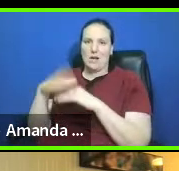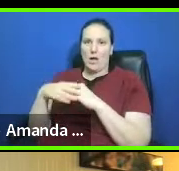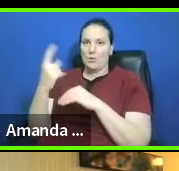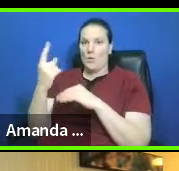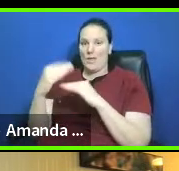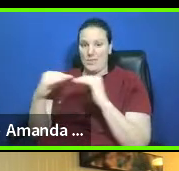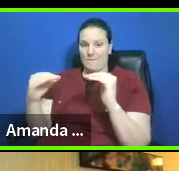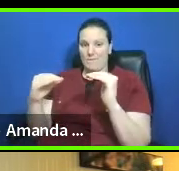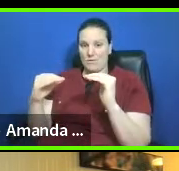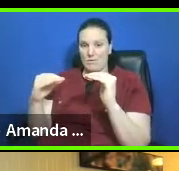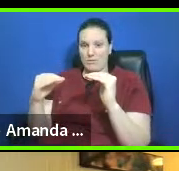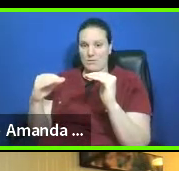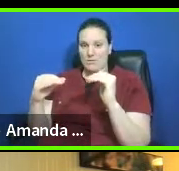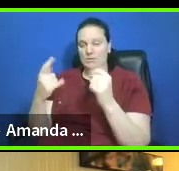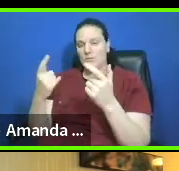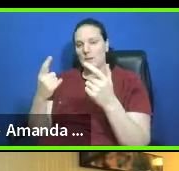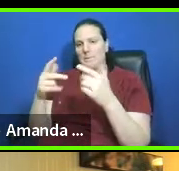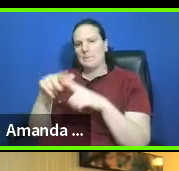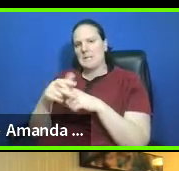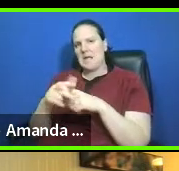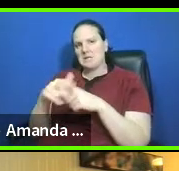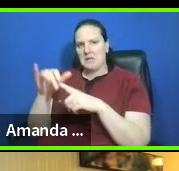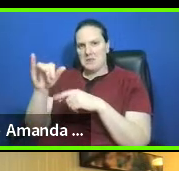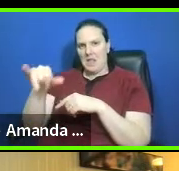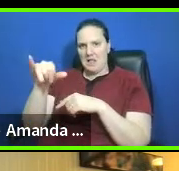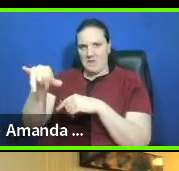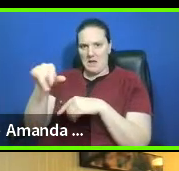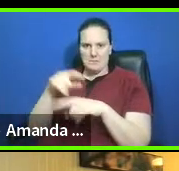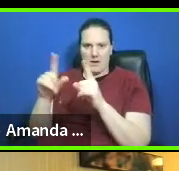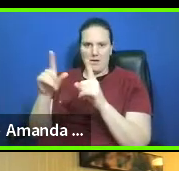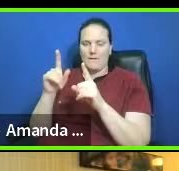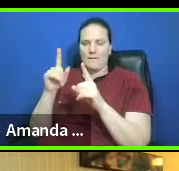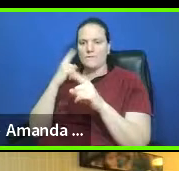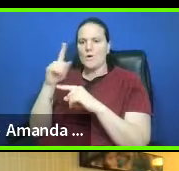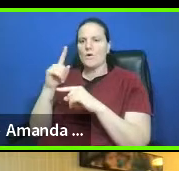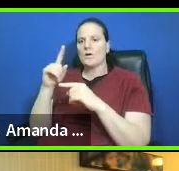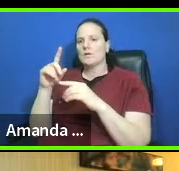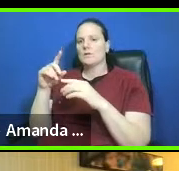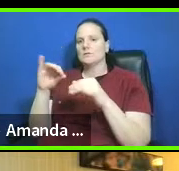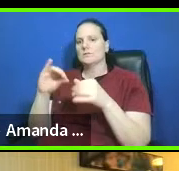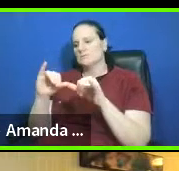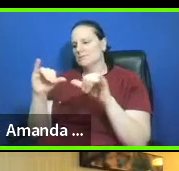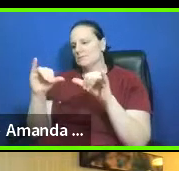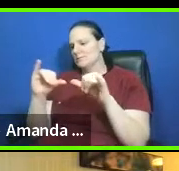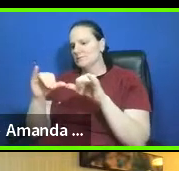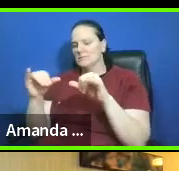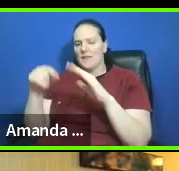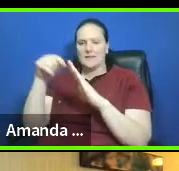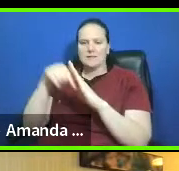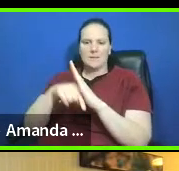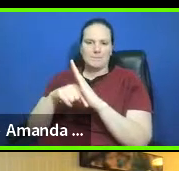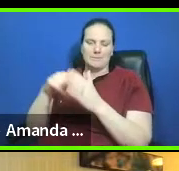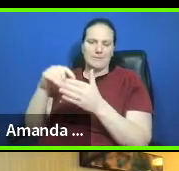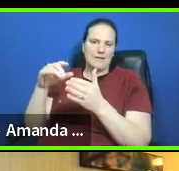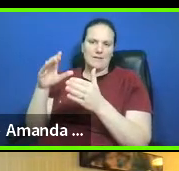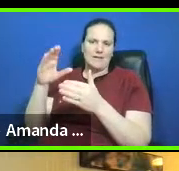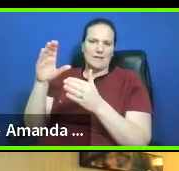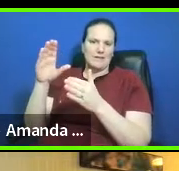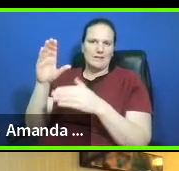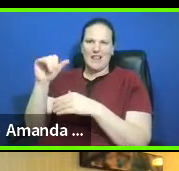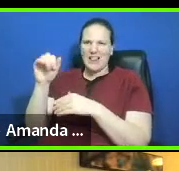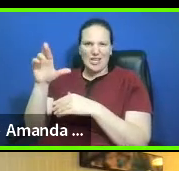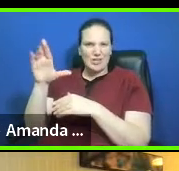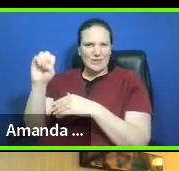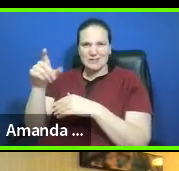not only just mechanically, but also for the dimensions and the depth and the clearance. So you're onto something